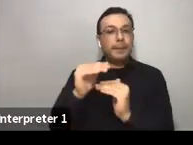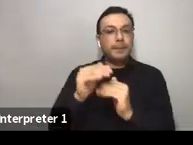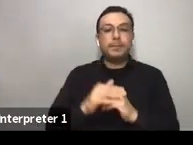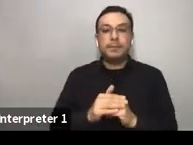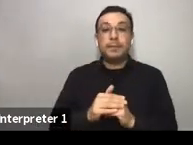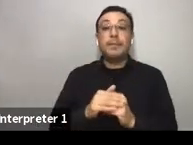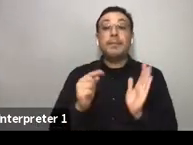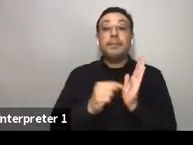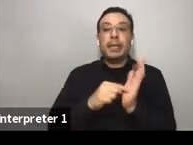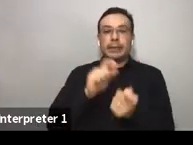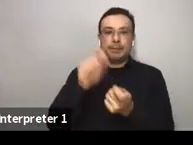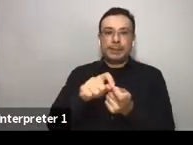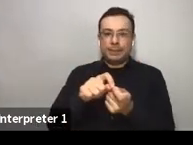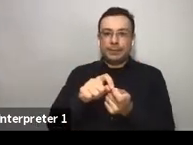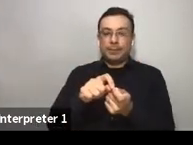written, but